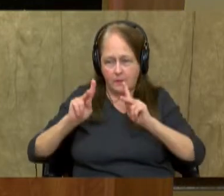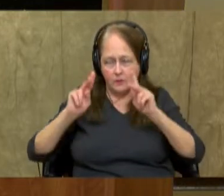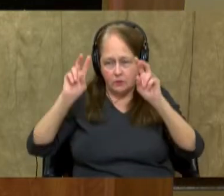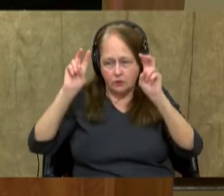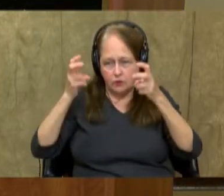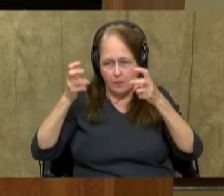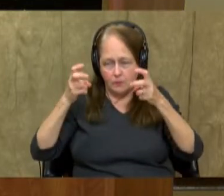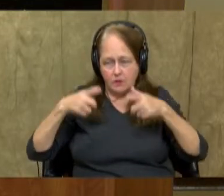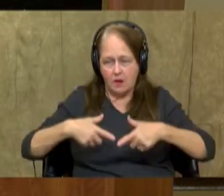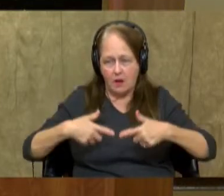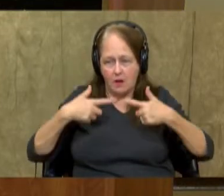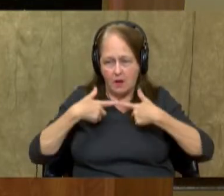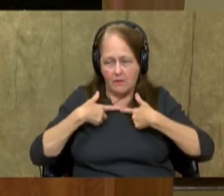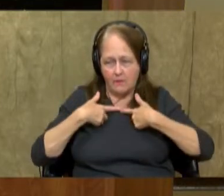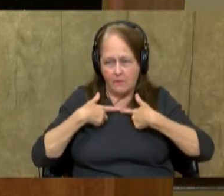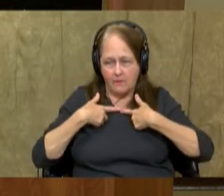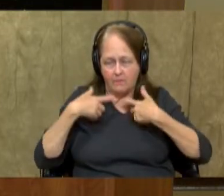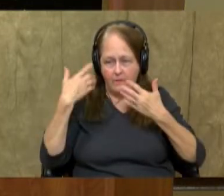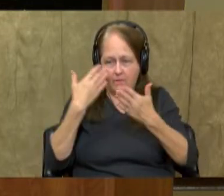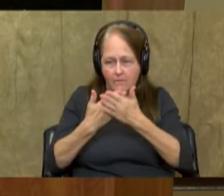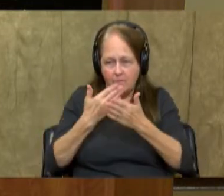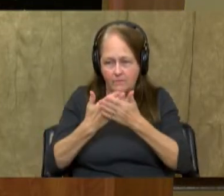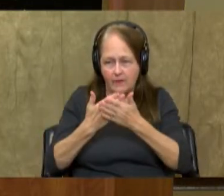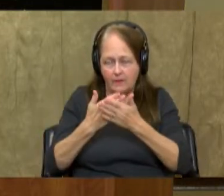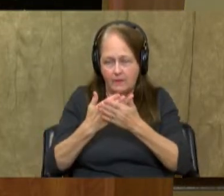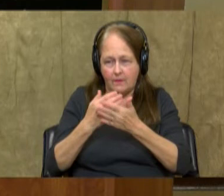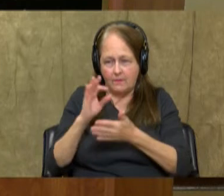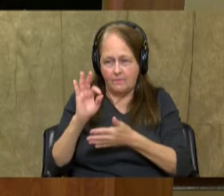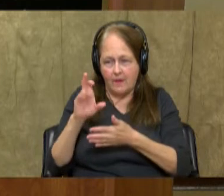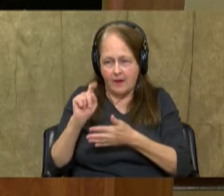subject's life. Facts.